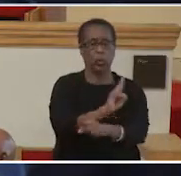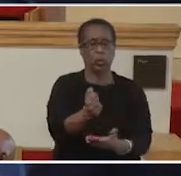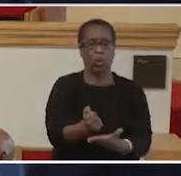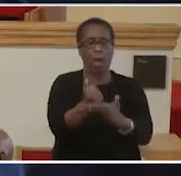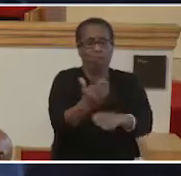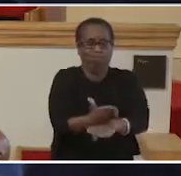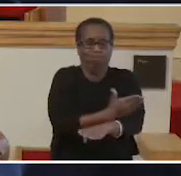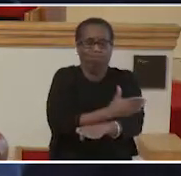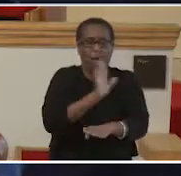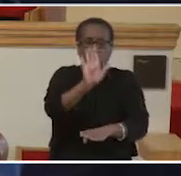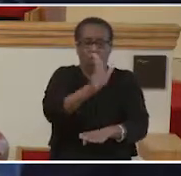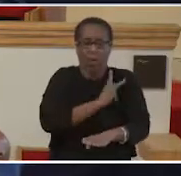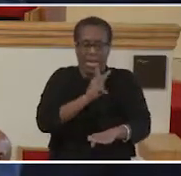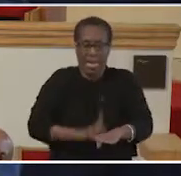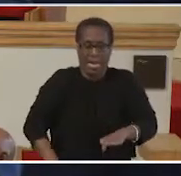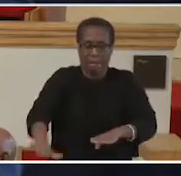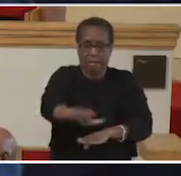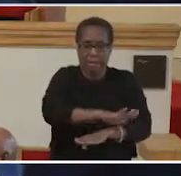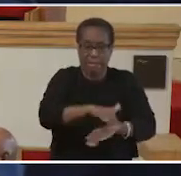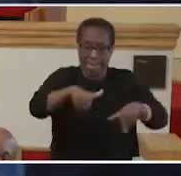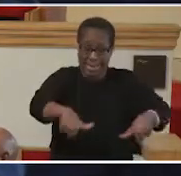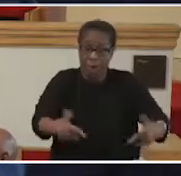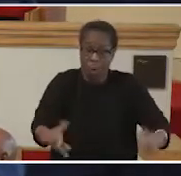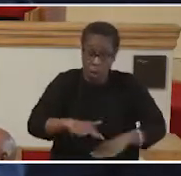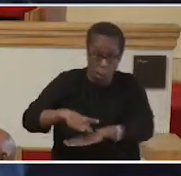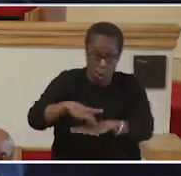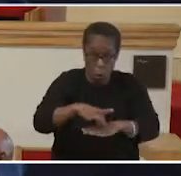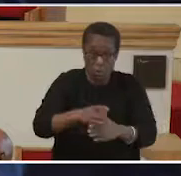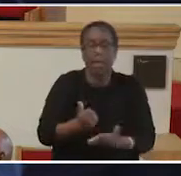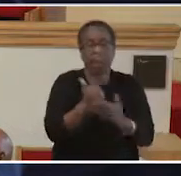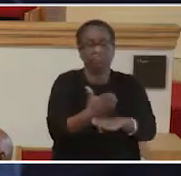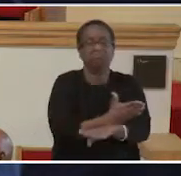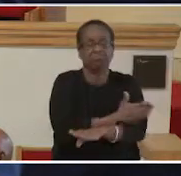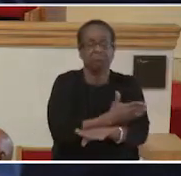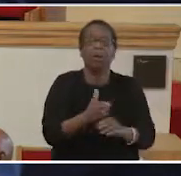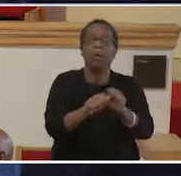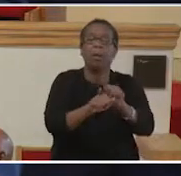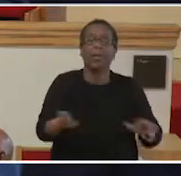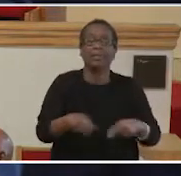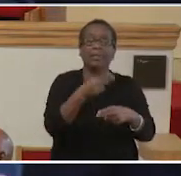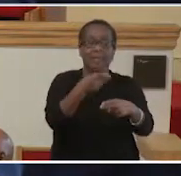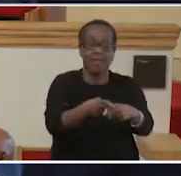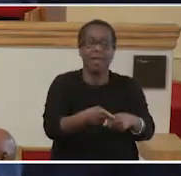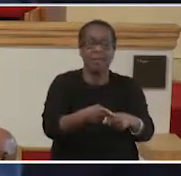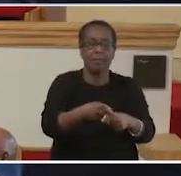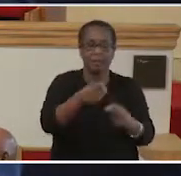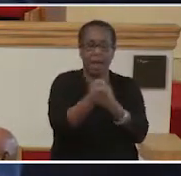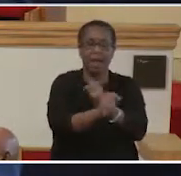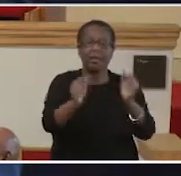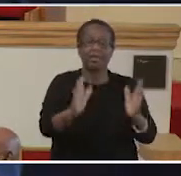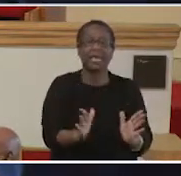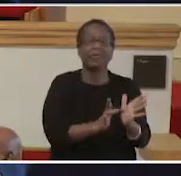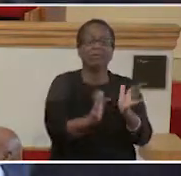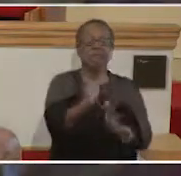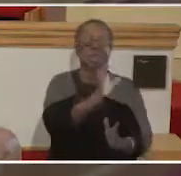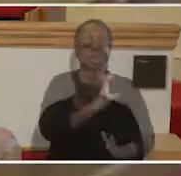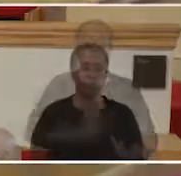kingdom here on earth. We ask these blessings in the name of our Lord and our Savior, Jesus Christ. Amen.